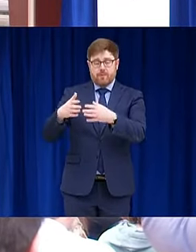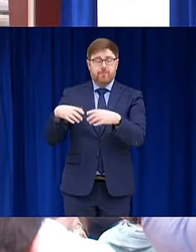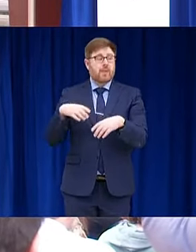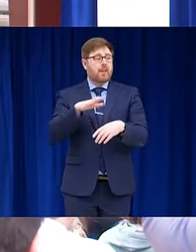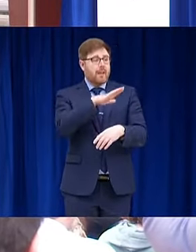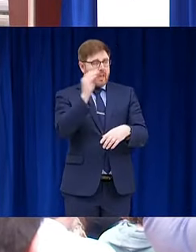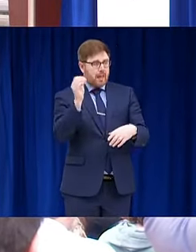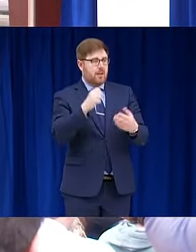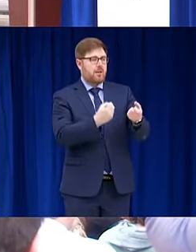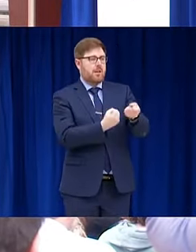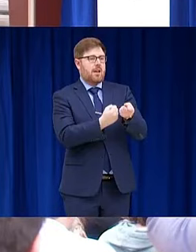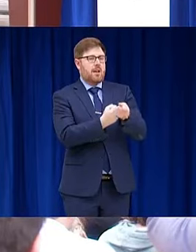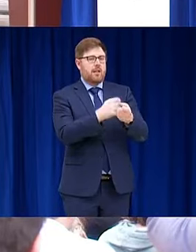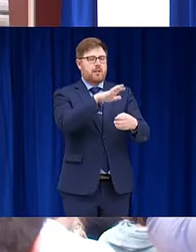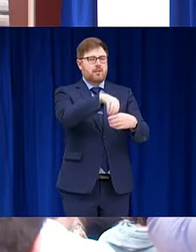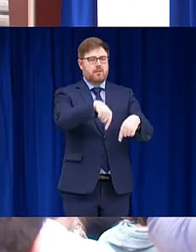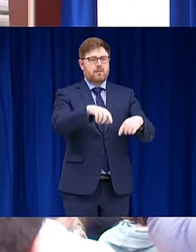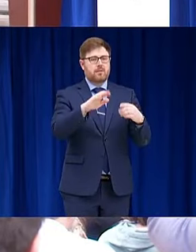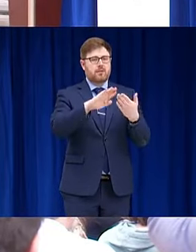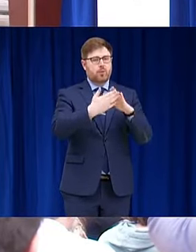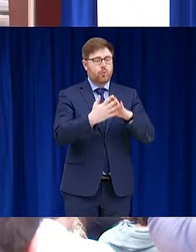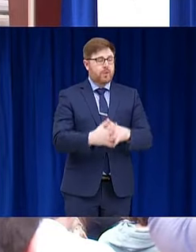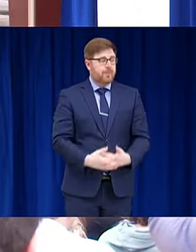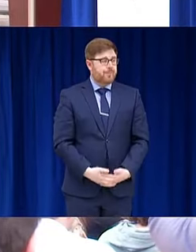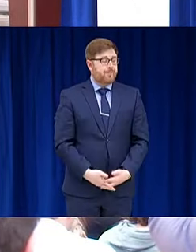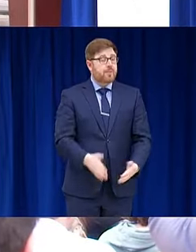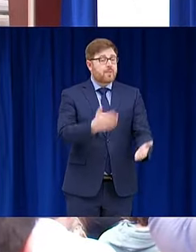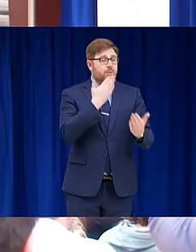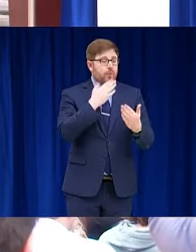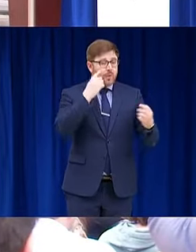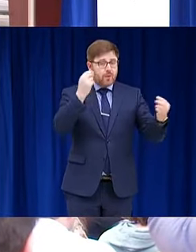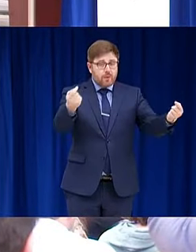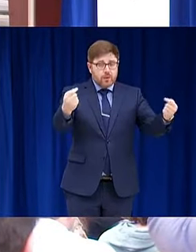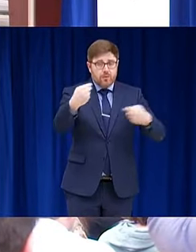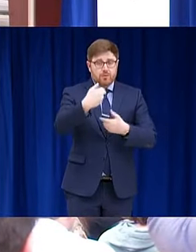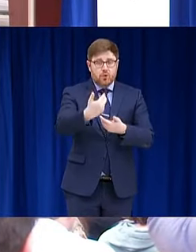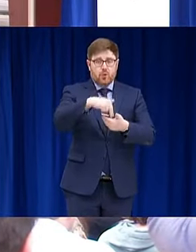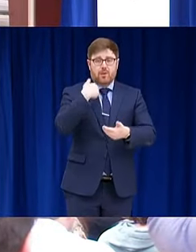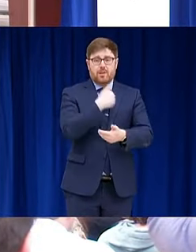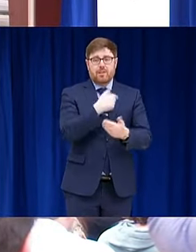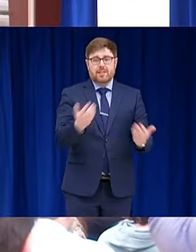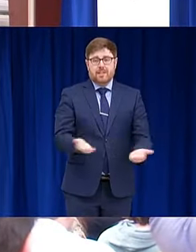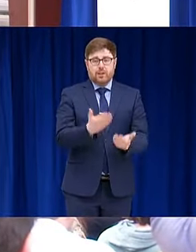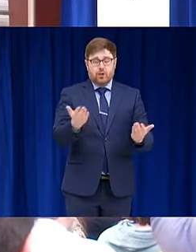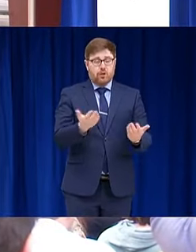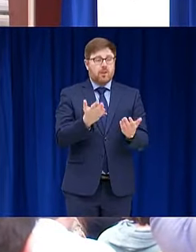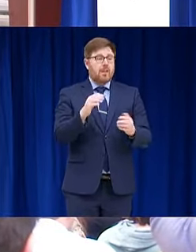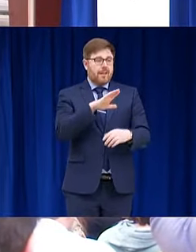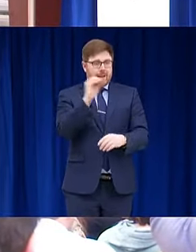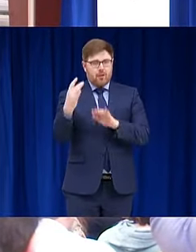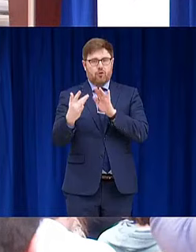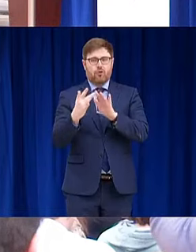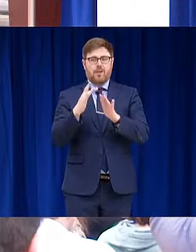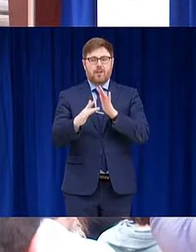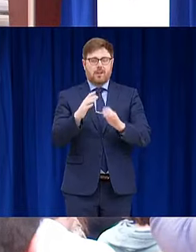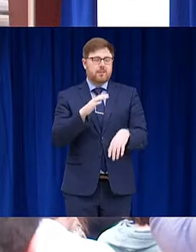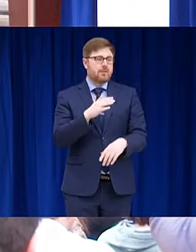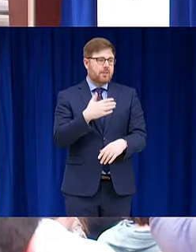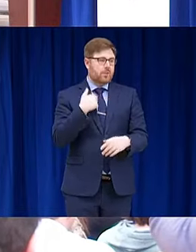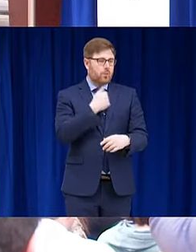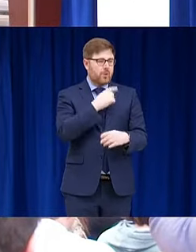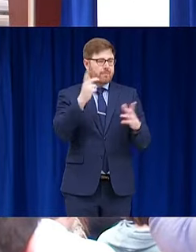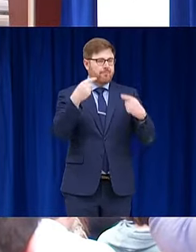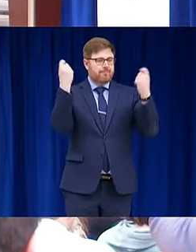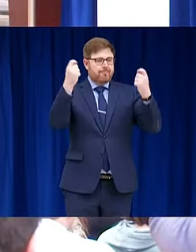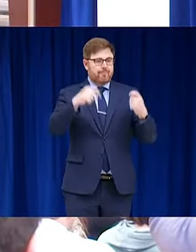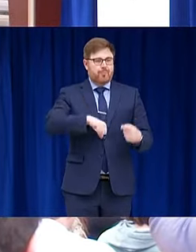plus community. We're so thankful you have joined us here in the Pentagon and online as we celebrate Pride Month.